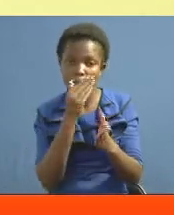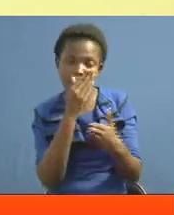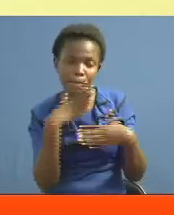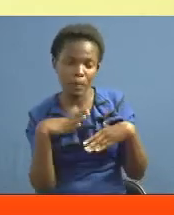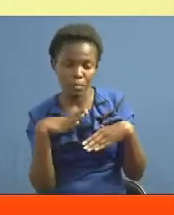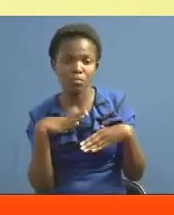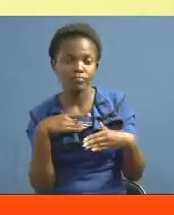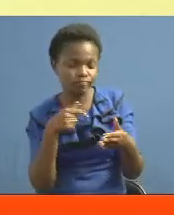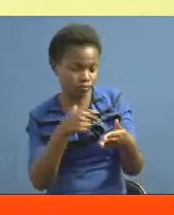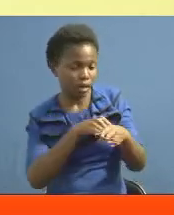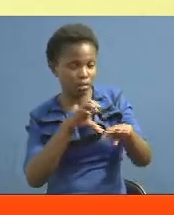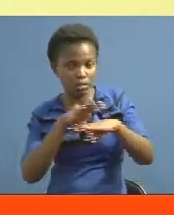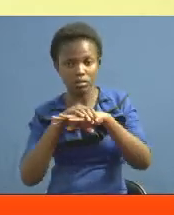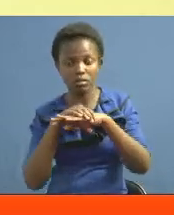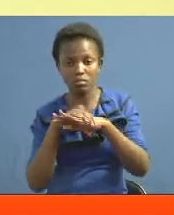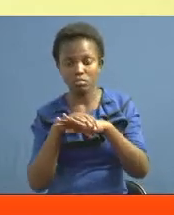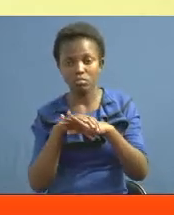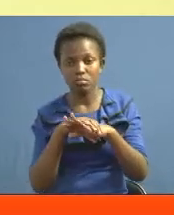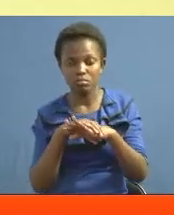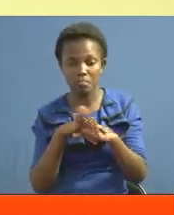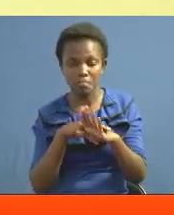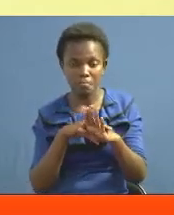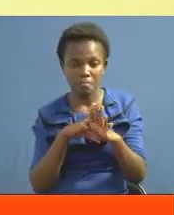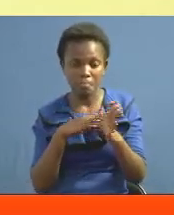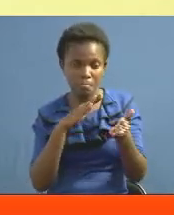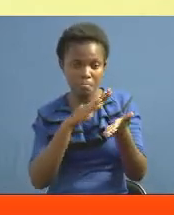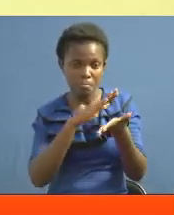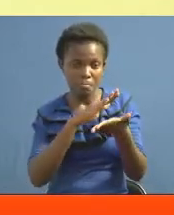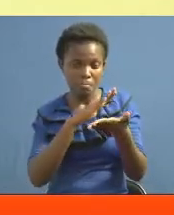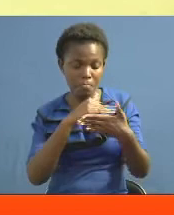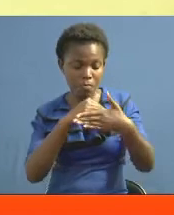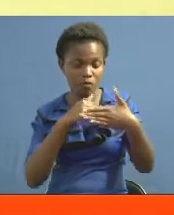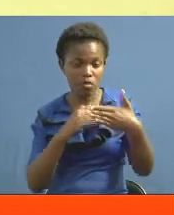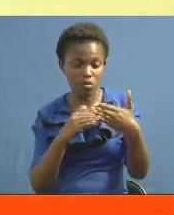kabla haijaharibika. And then because the economy